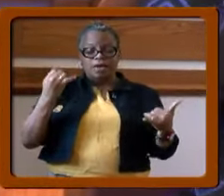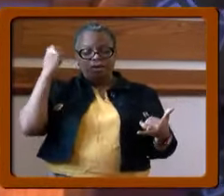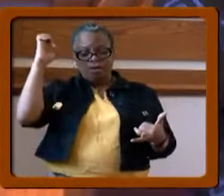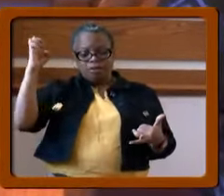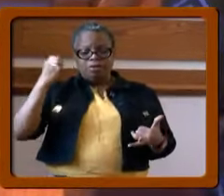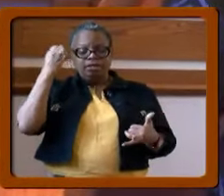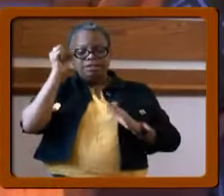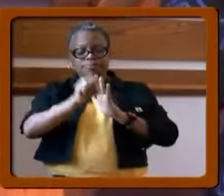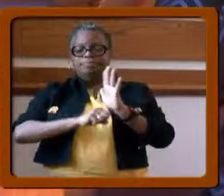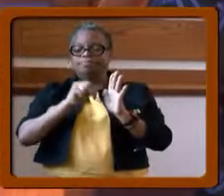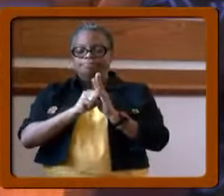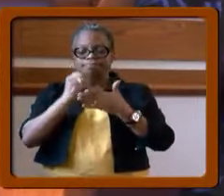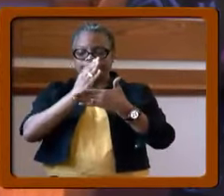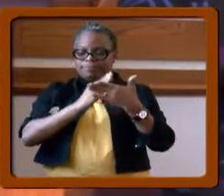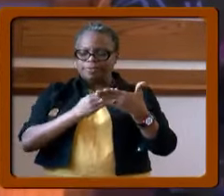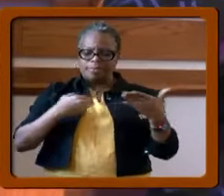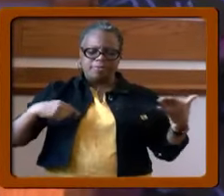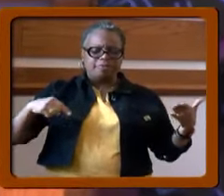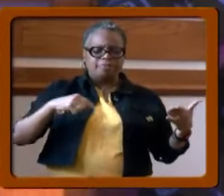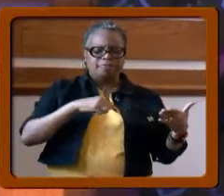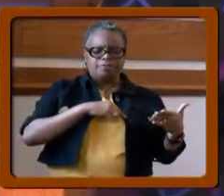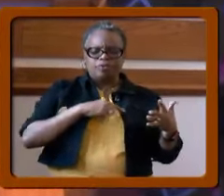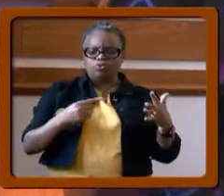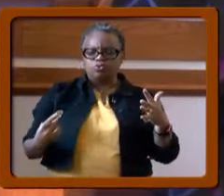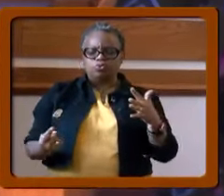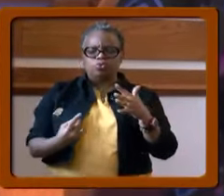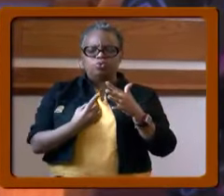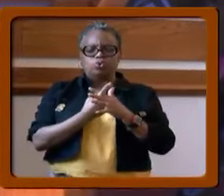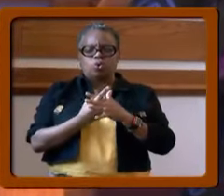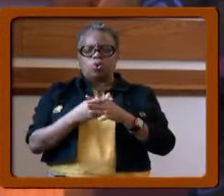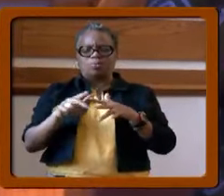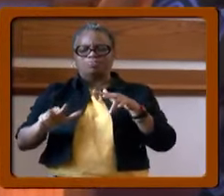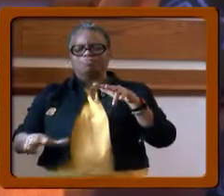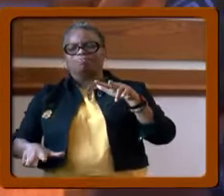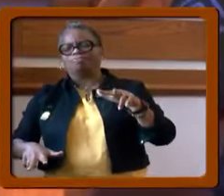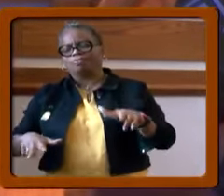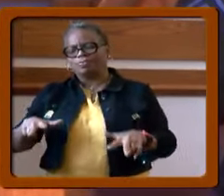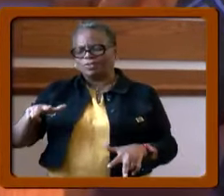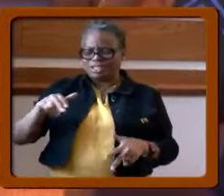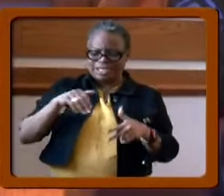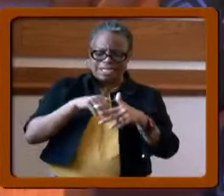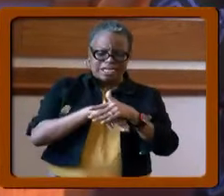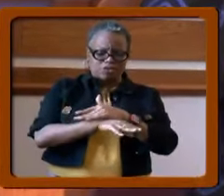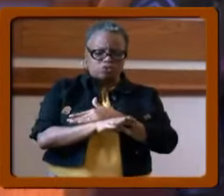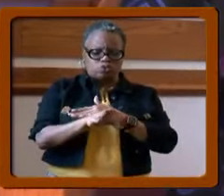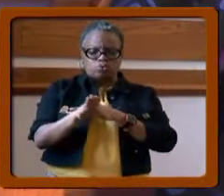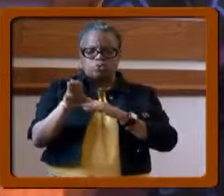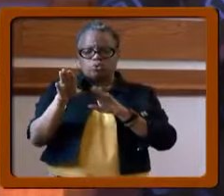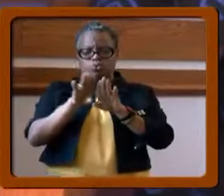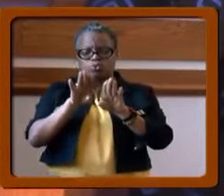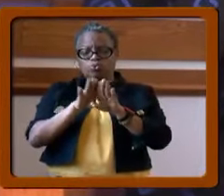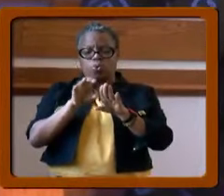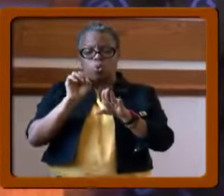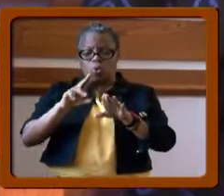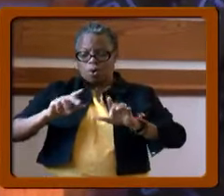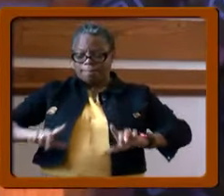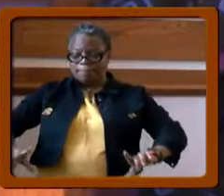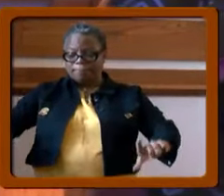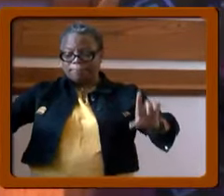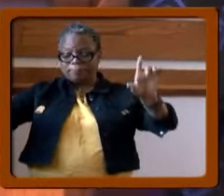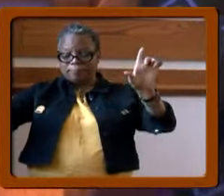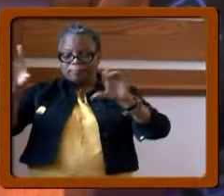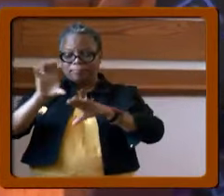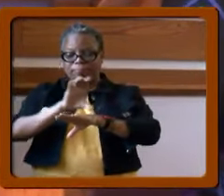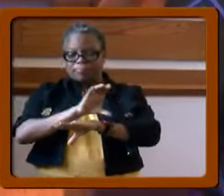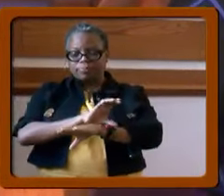of us come barely able to make it in the door or turn on our computer screens